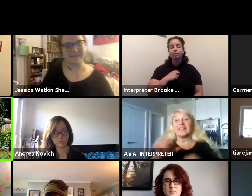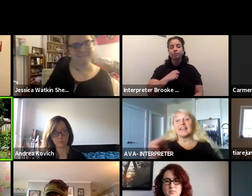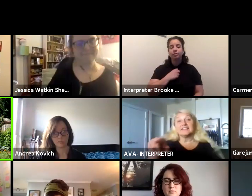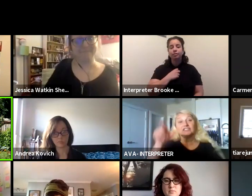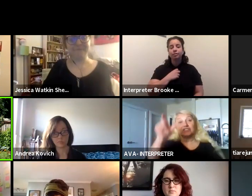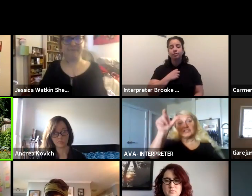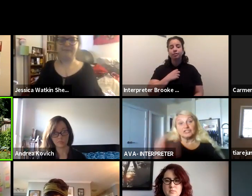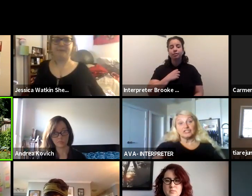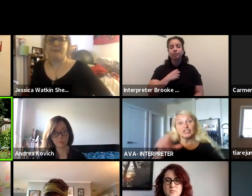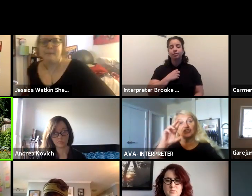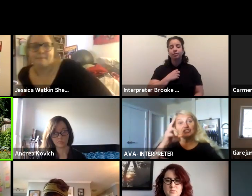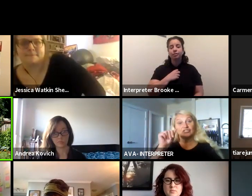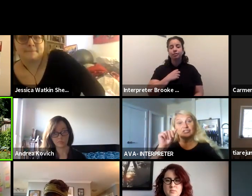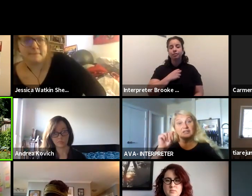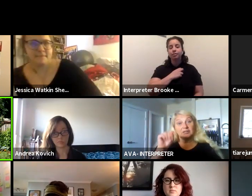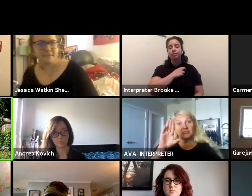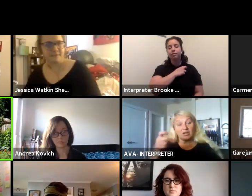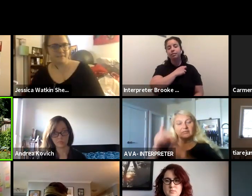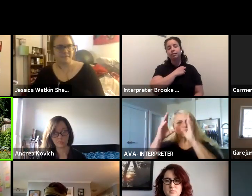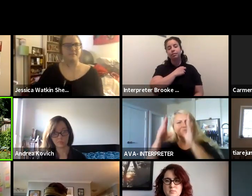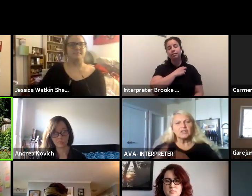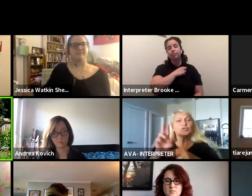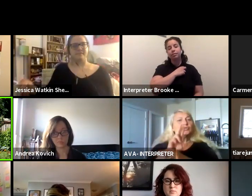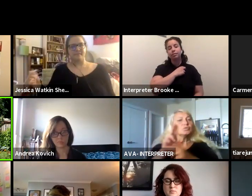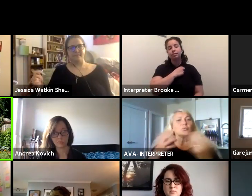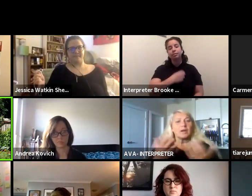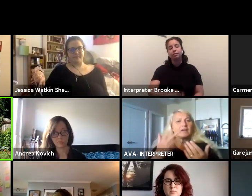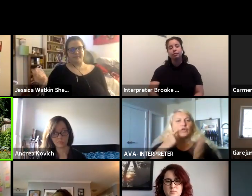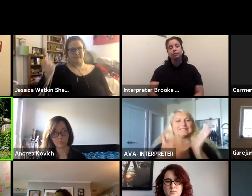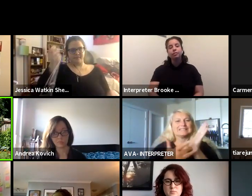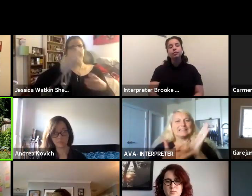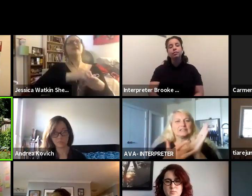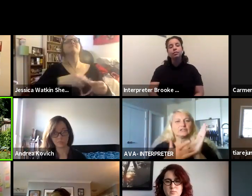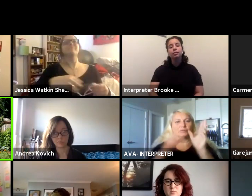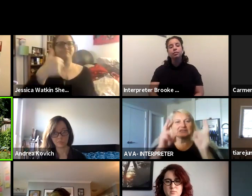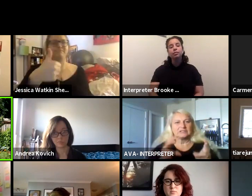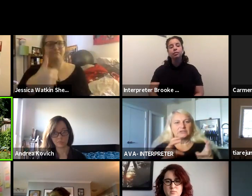used for technical issues related to interpreters.